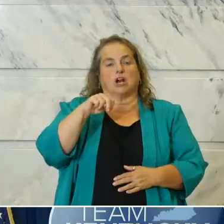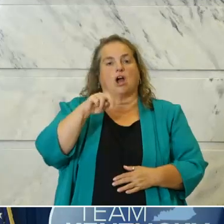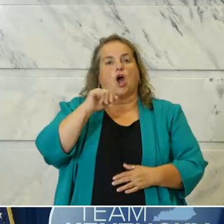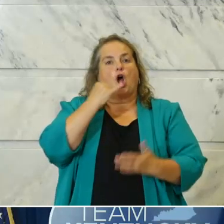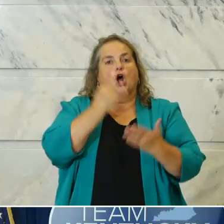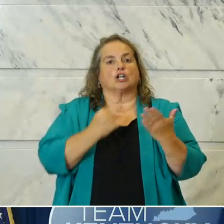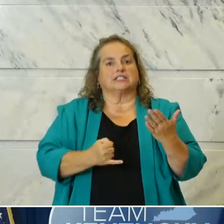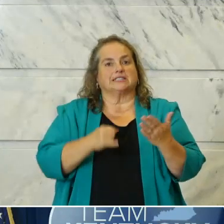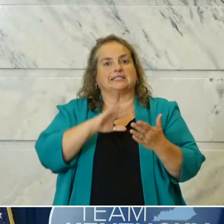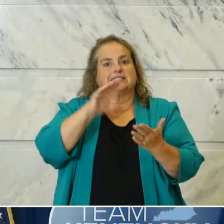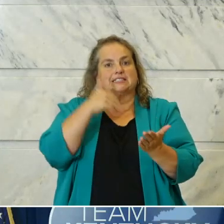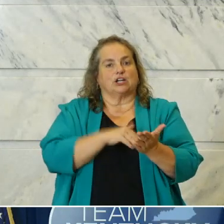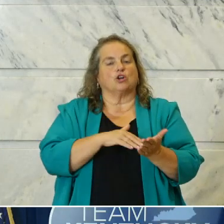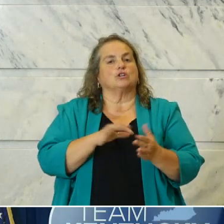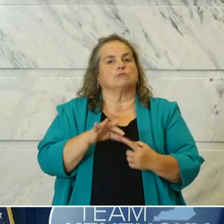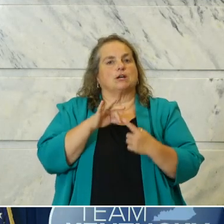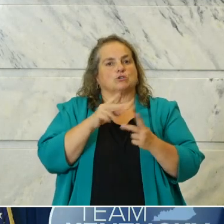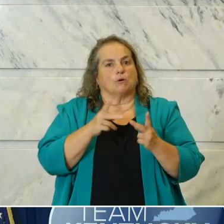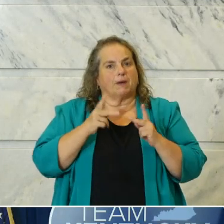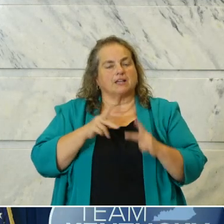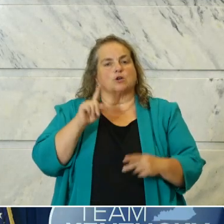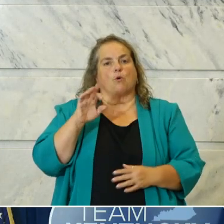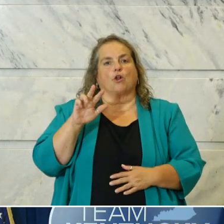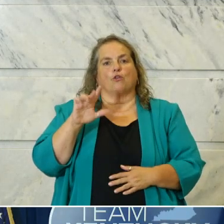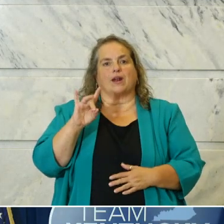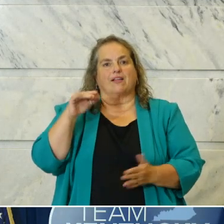there, very special place. It's